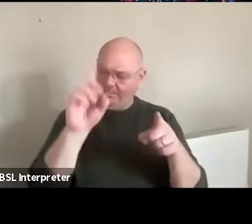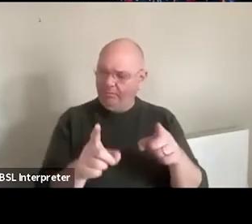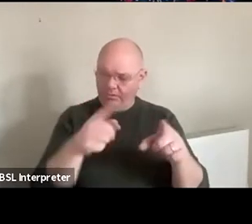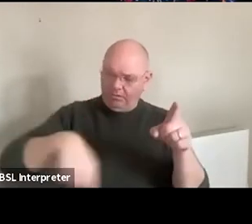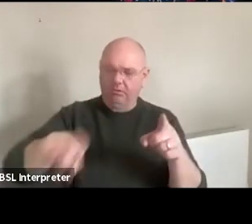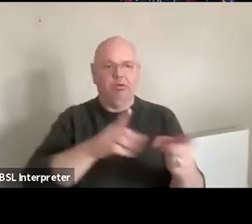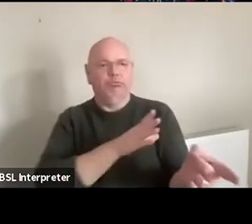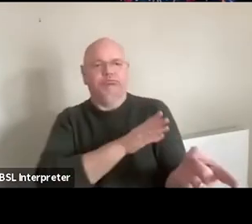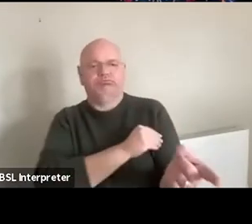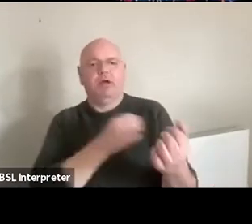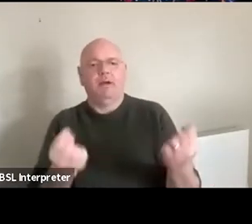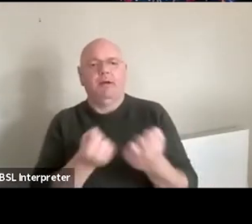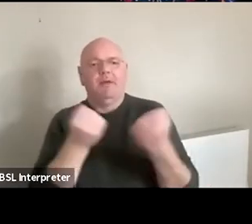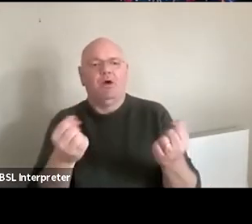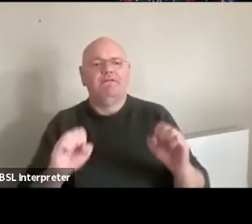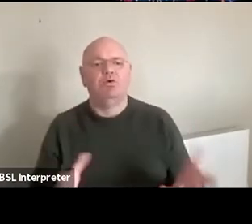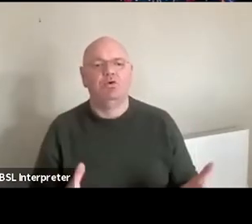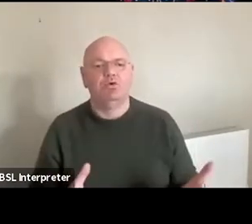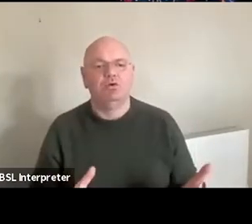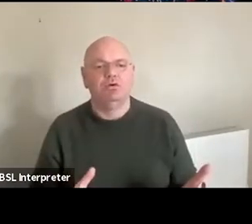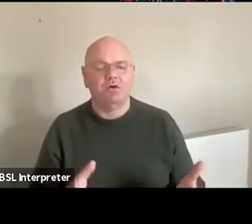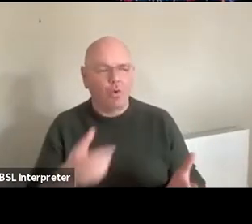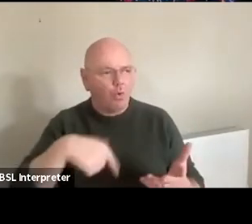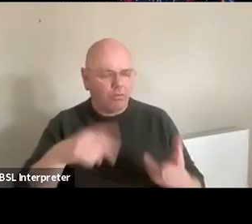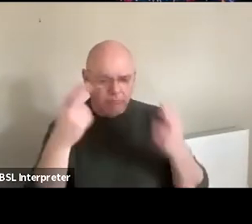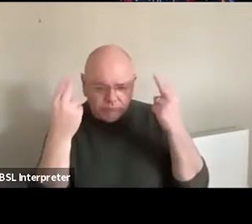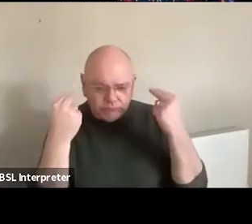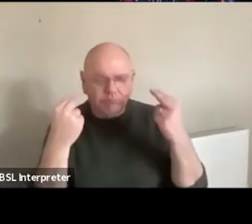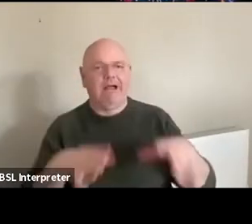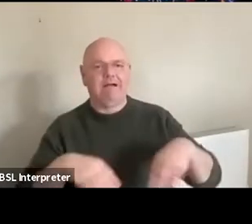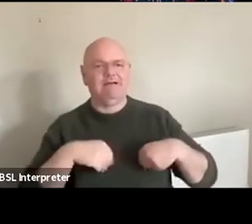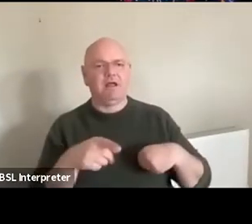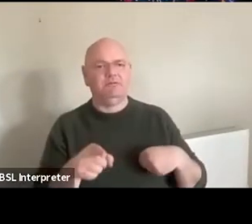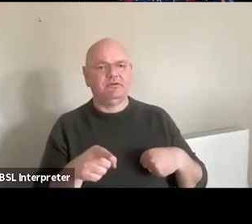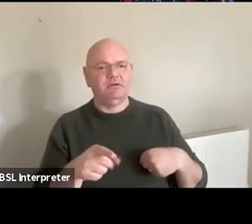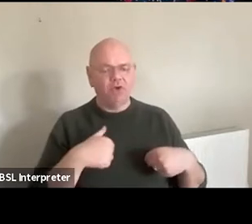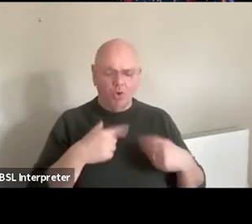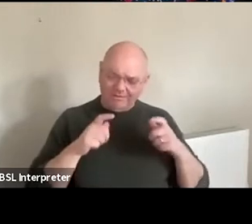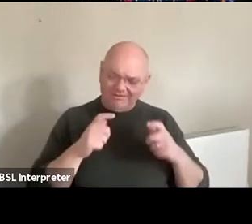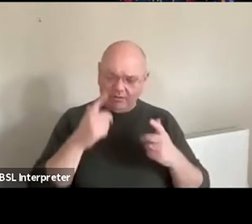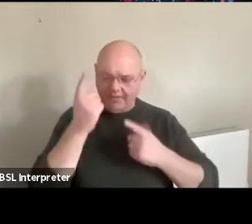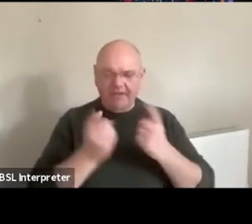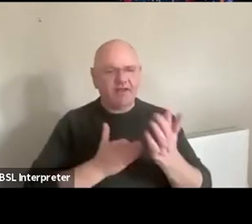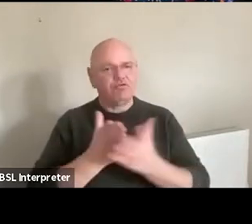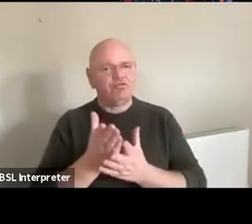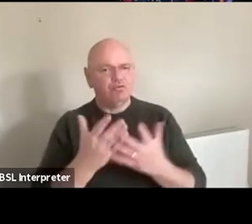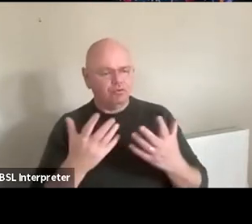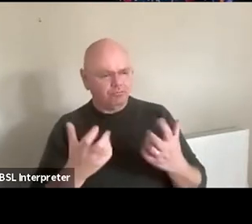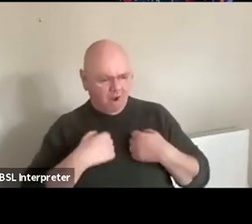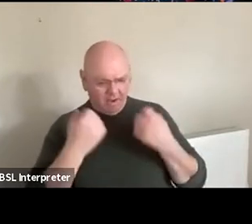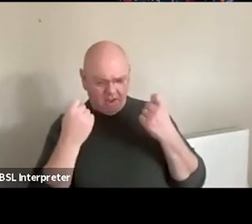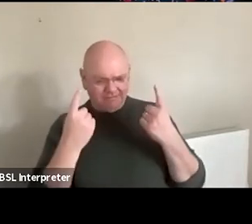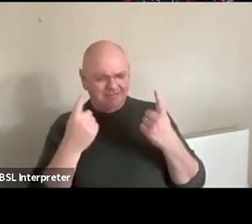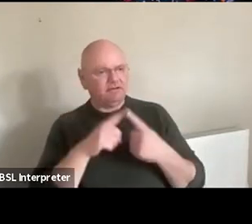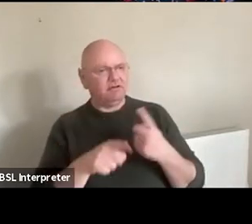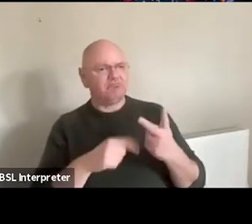power. So I guess that's kind of where I'm sitting with this, and I'm still thinking through how I understand that, what that means, and how I can